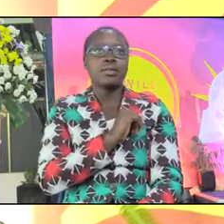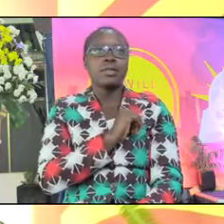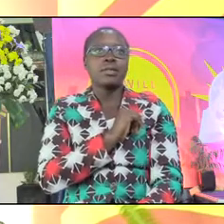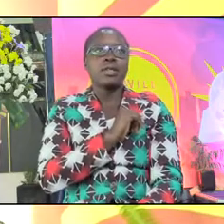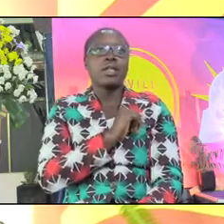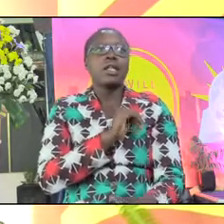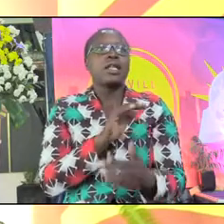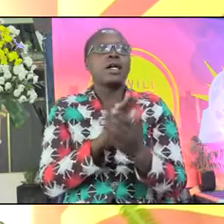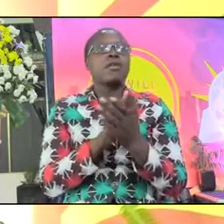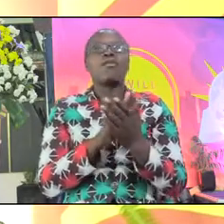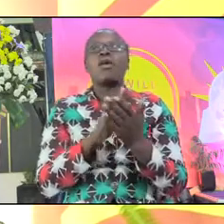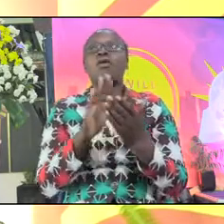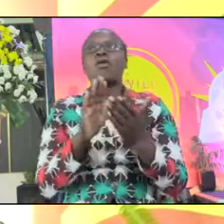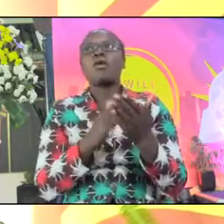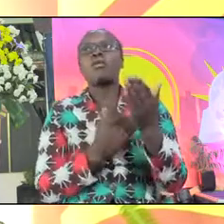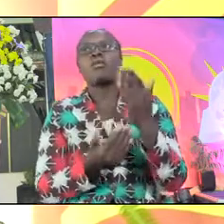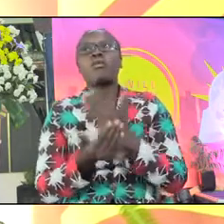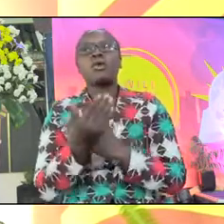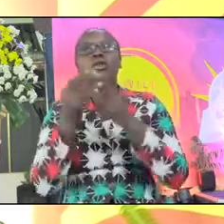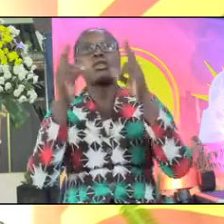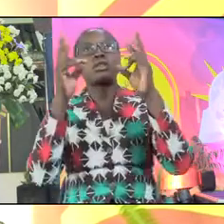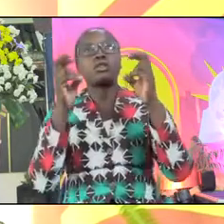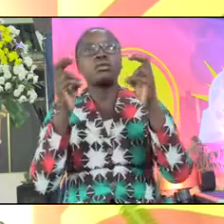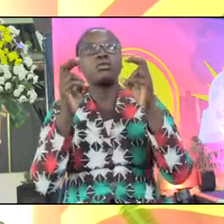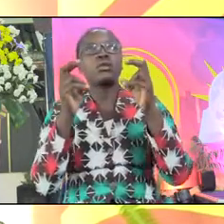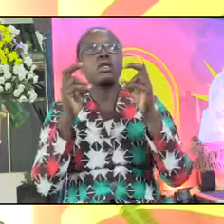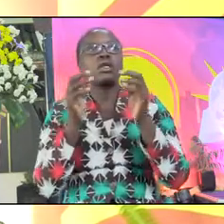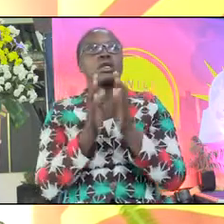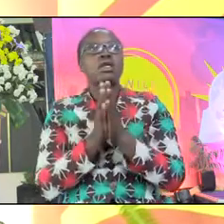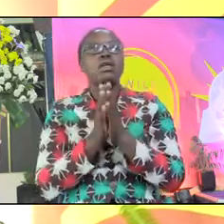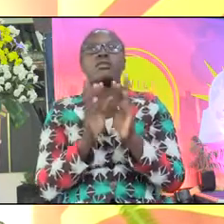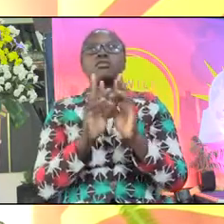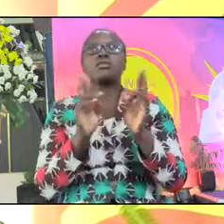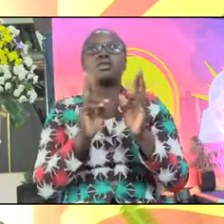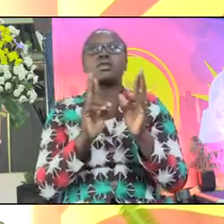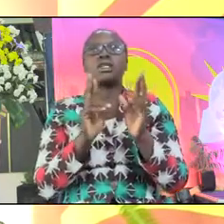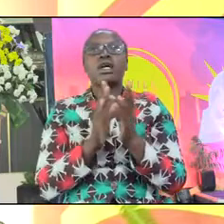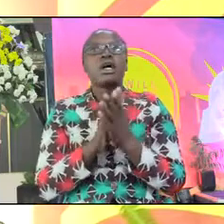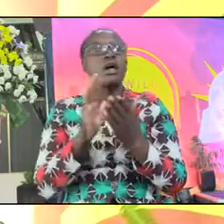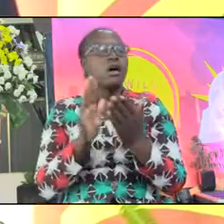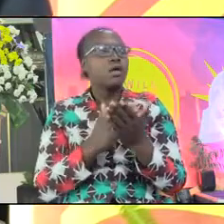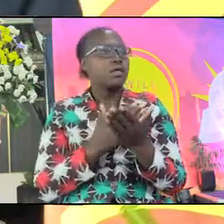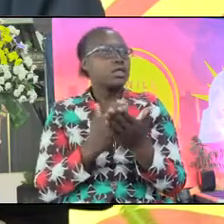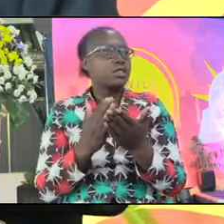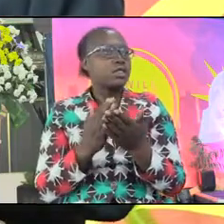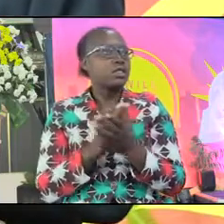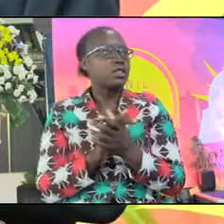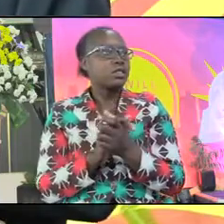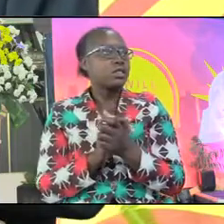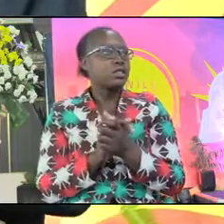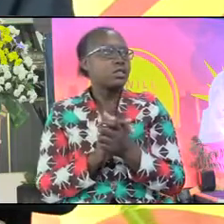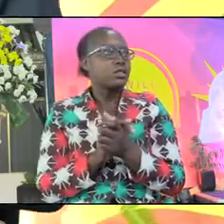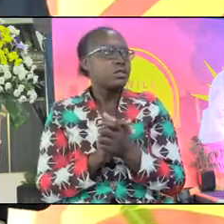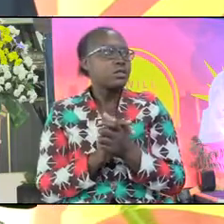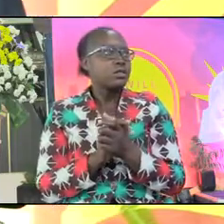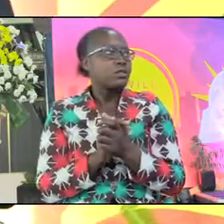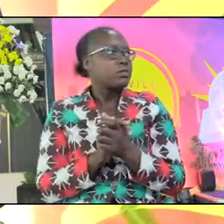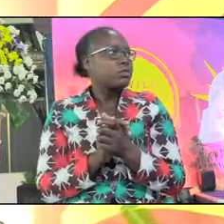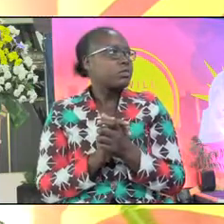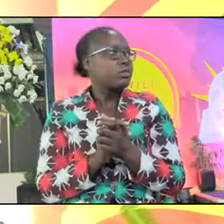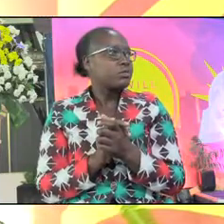Our hymn of meditation is the group ready? The hymn of meditation. Yes, they're here.